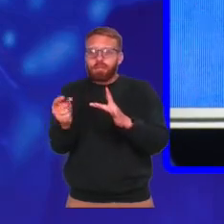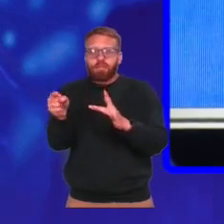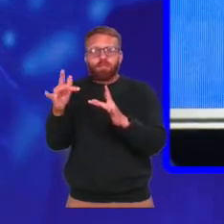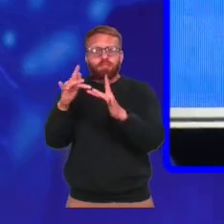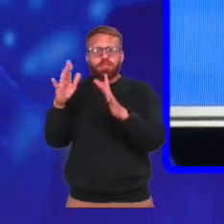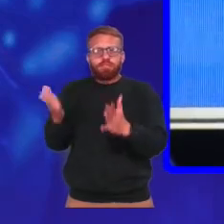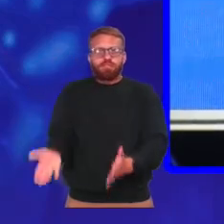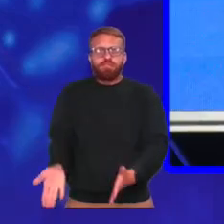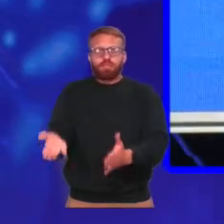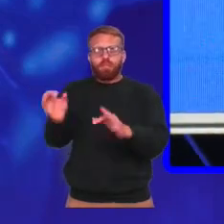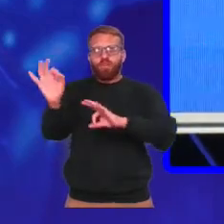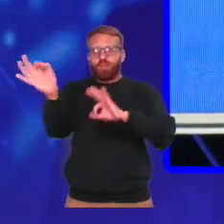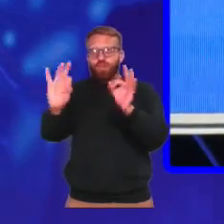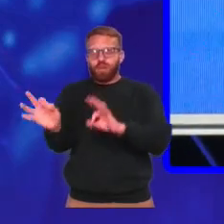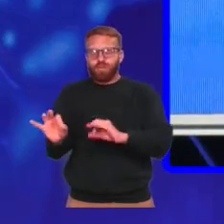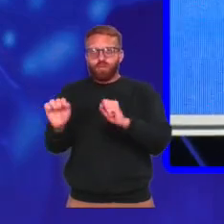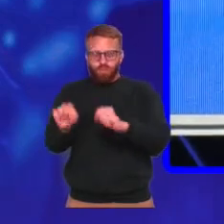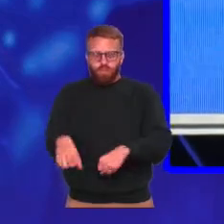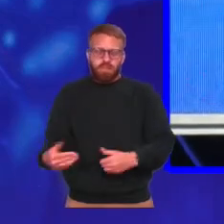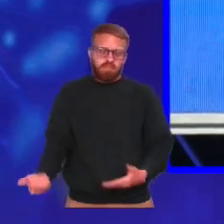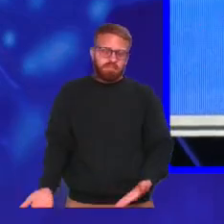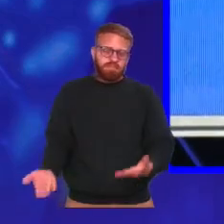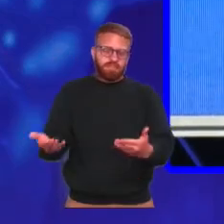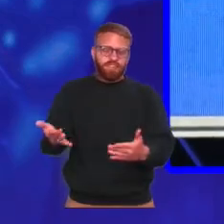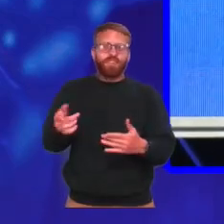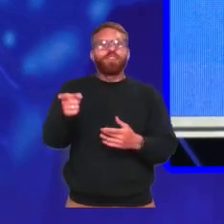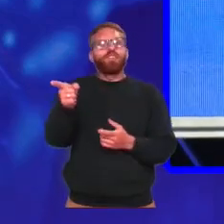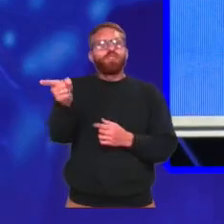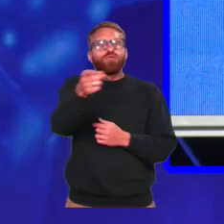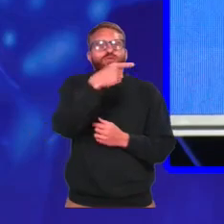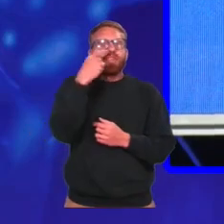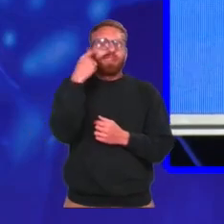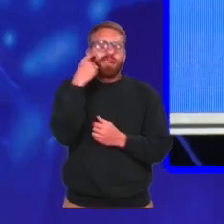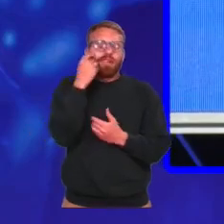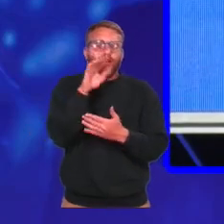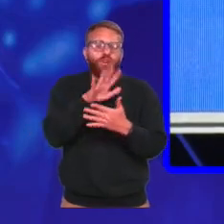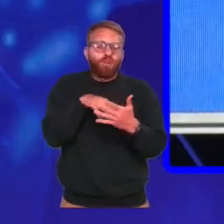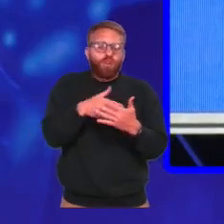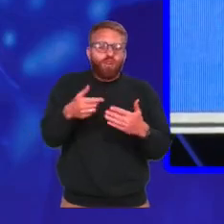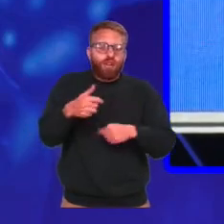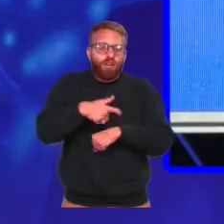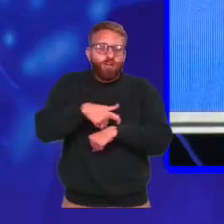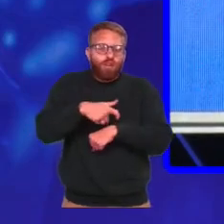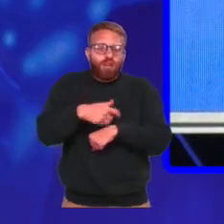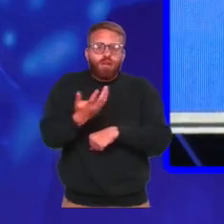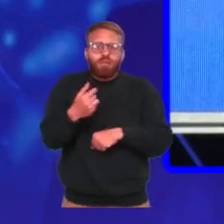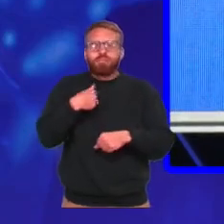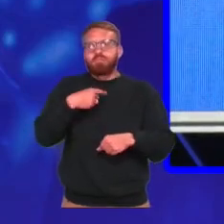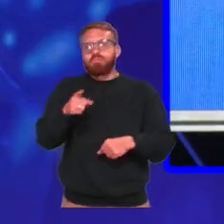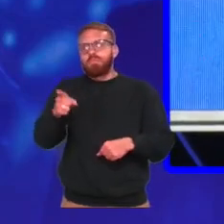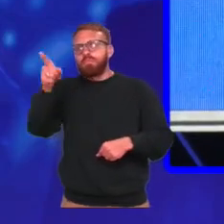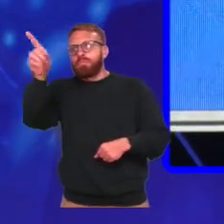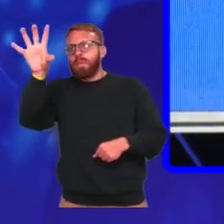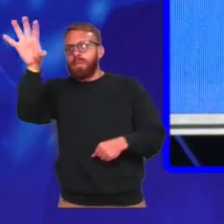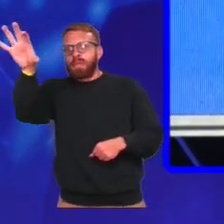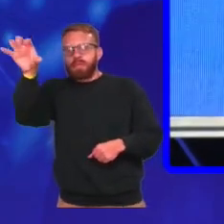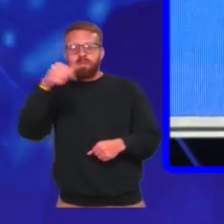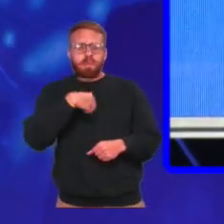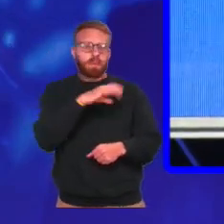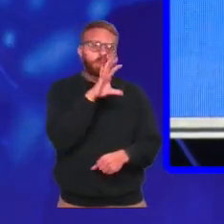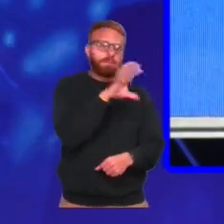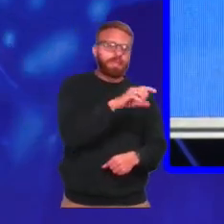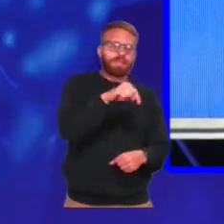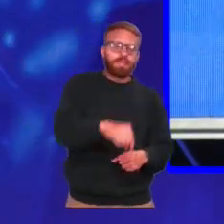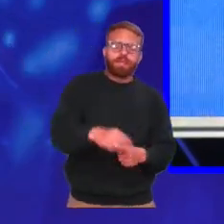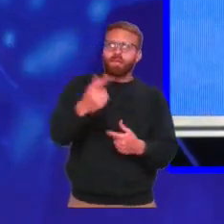so by the time you're finishing the workday, the next team on a different region or a different time zone is picking up that work and moving it